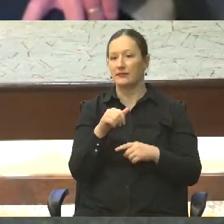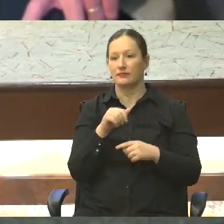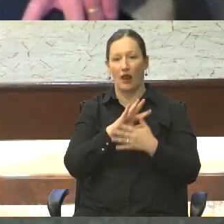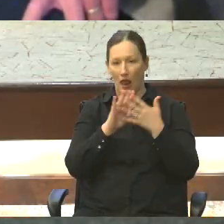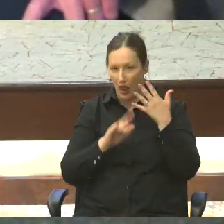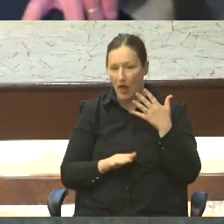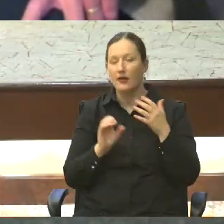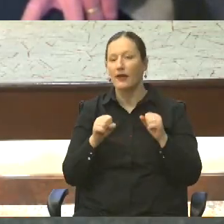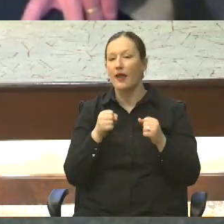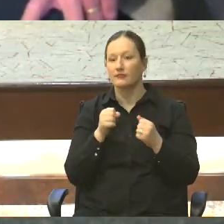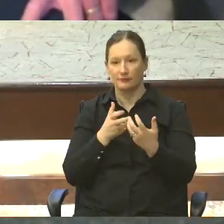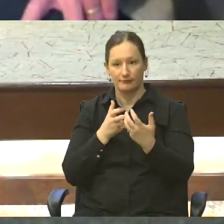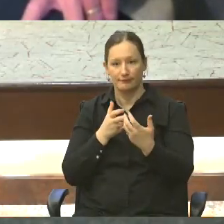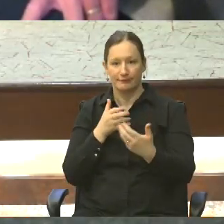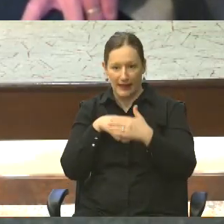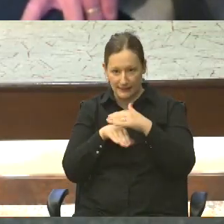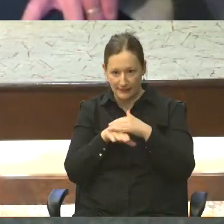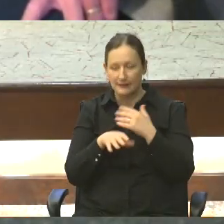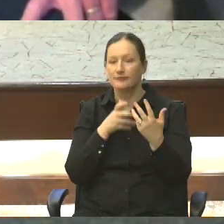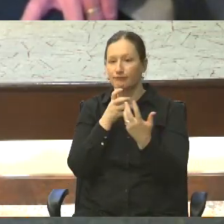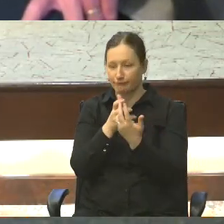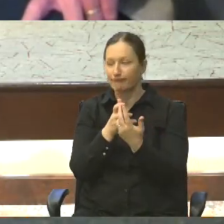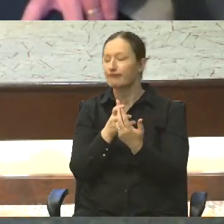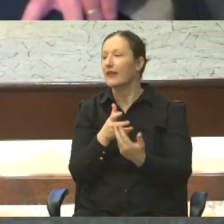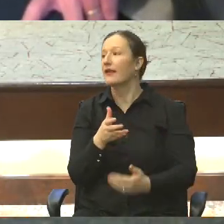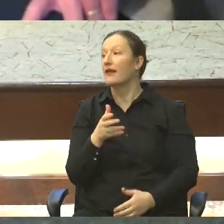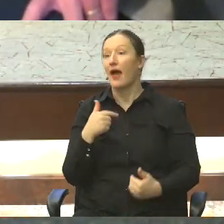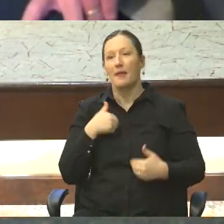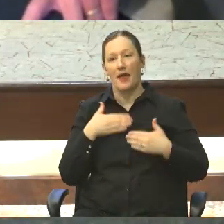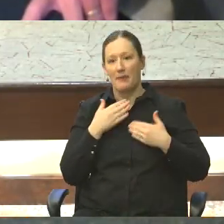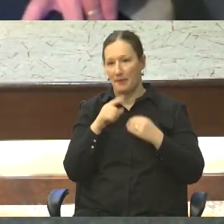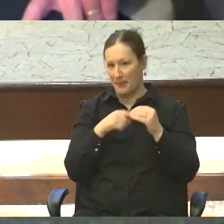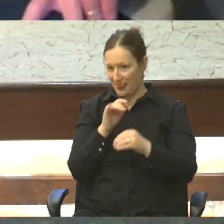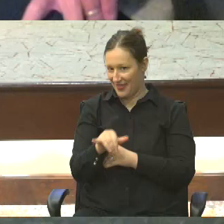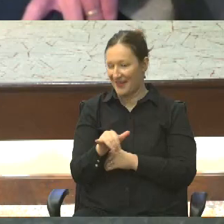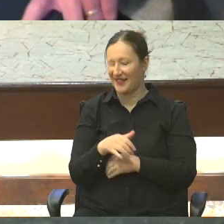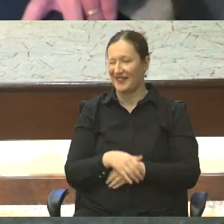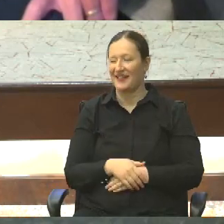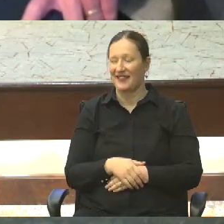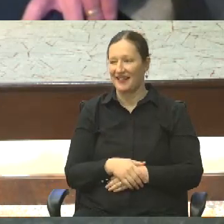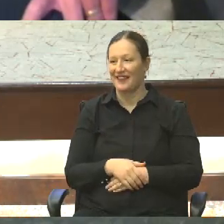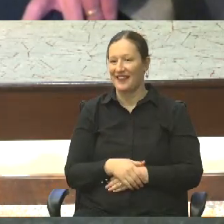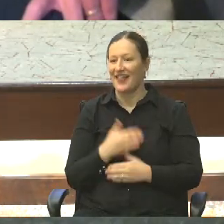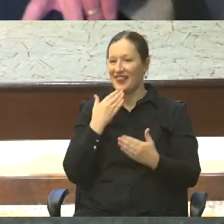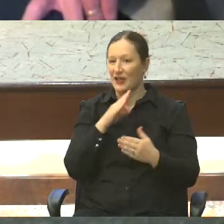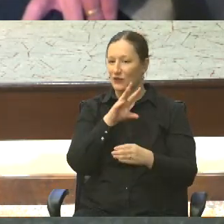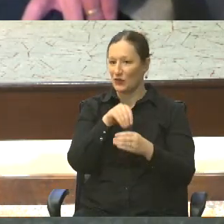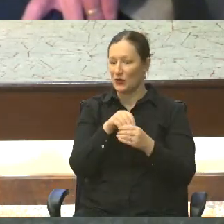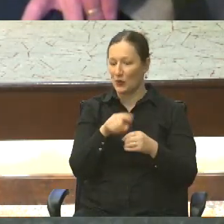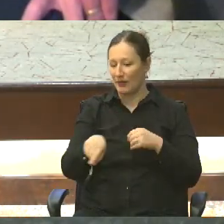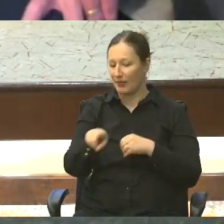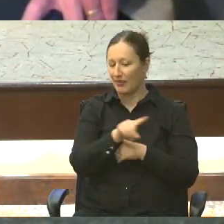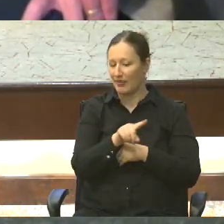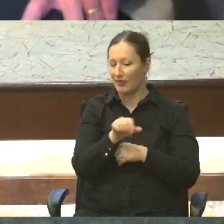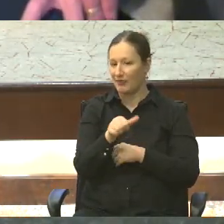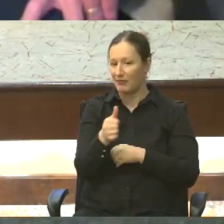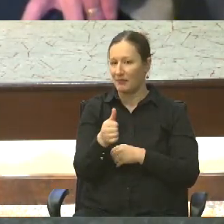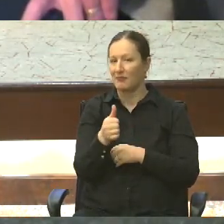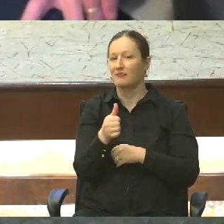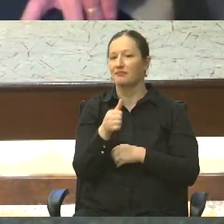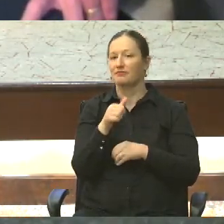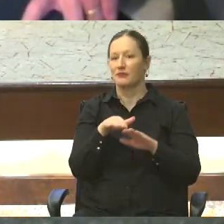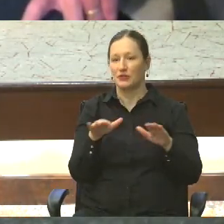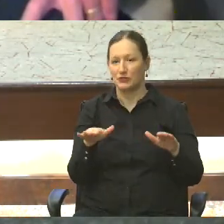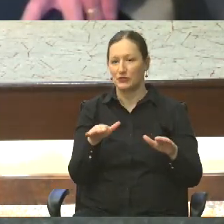town. And I'm happy about that. So glad that you included those